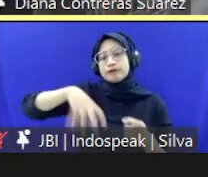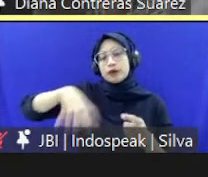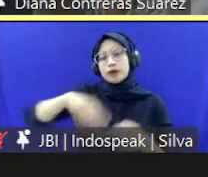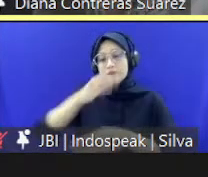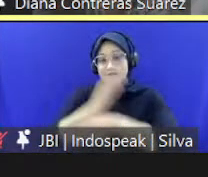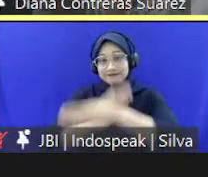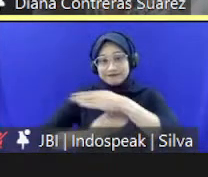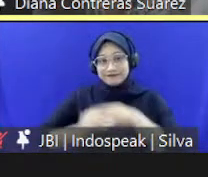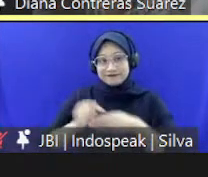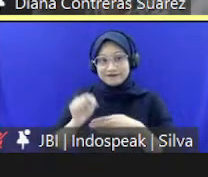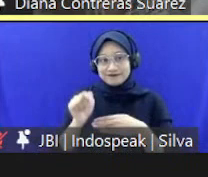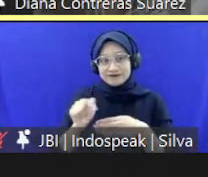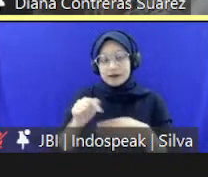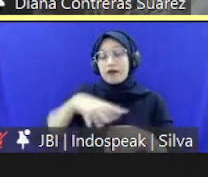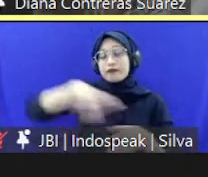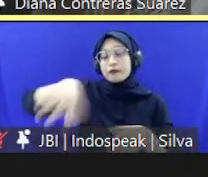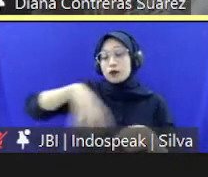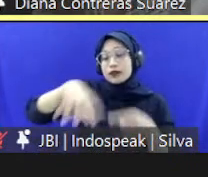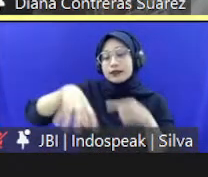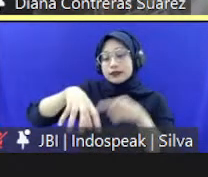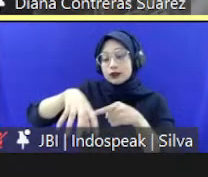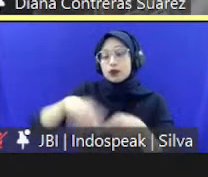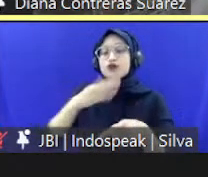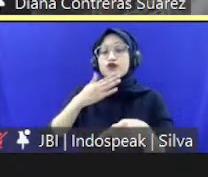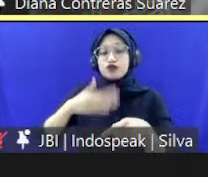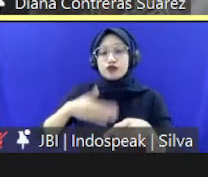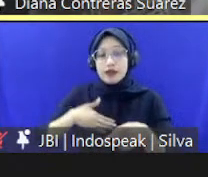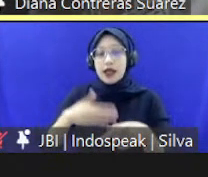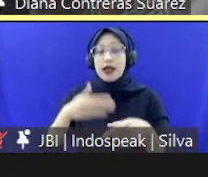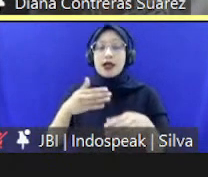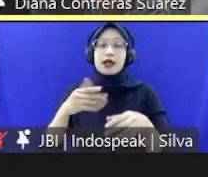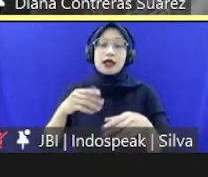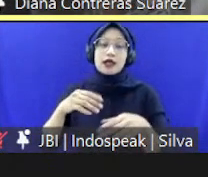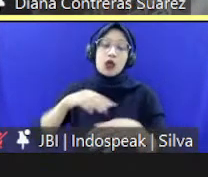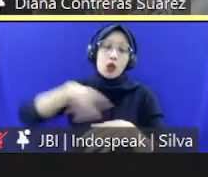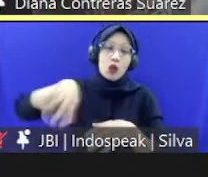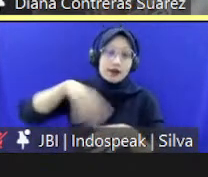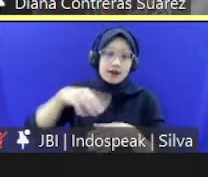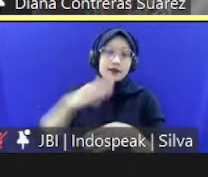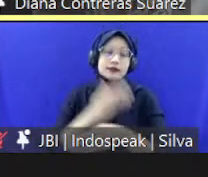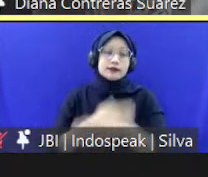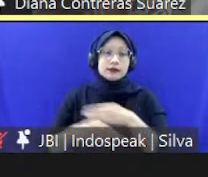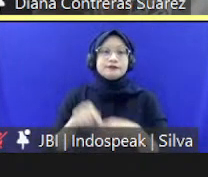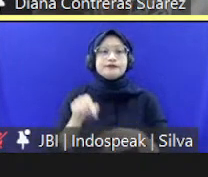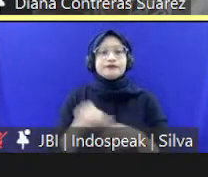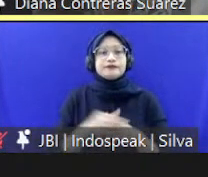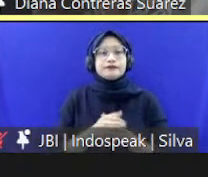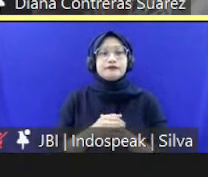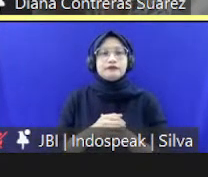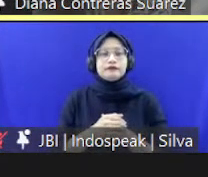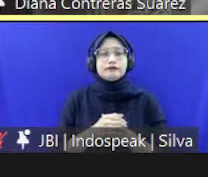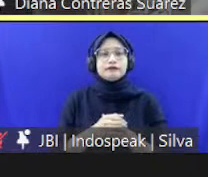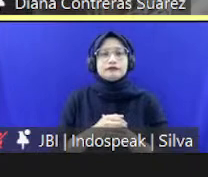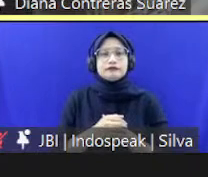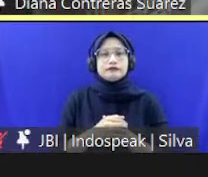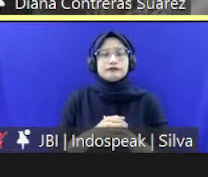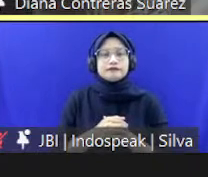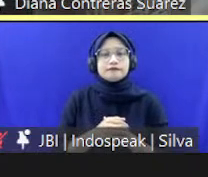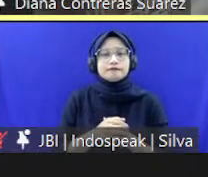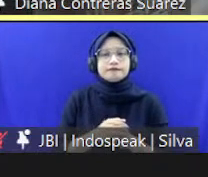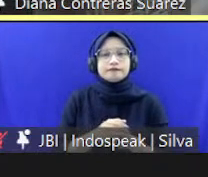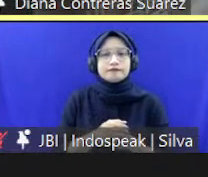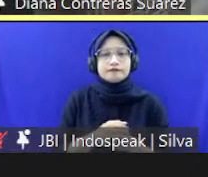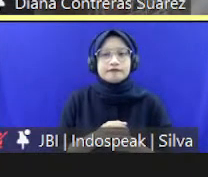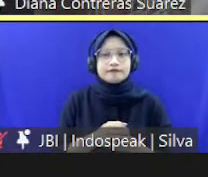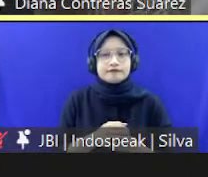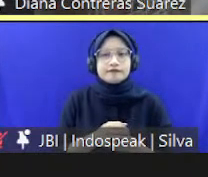of those people who live with a person with a disability, we find that in general for children, there are very small differences. So